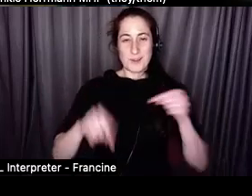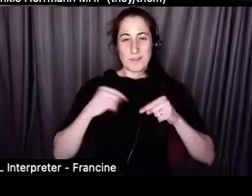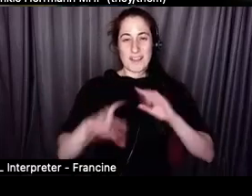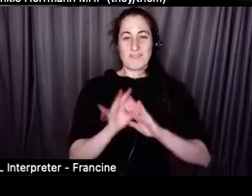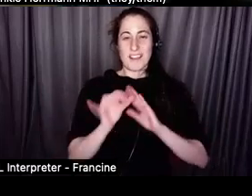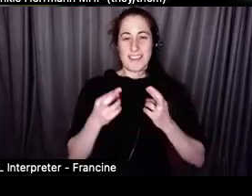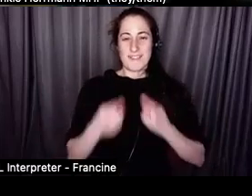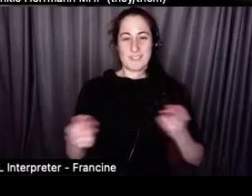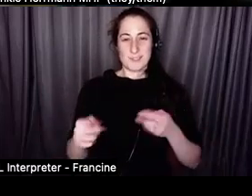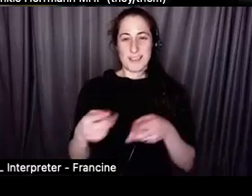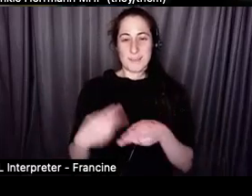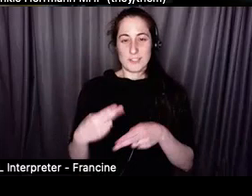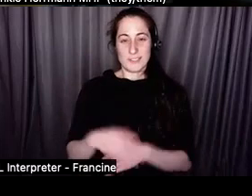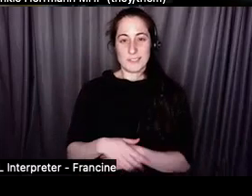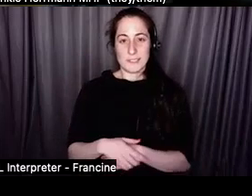find,